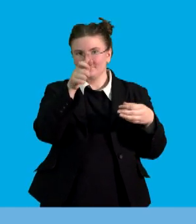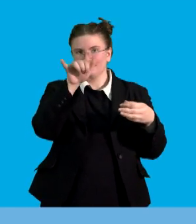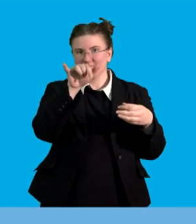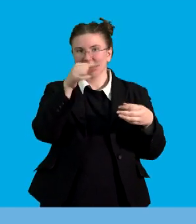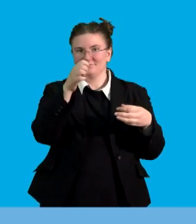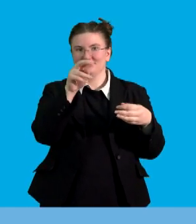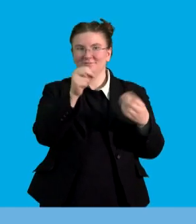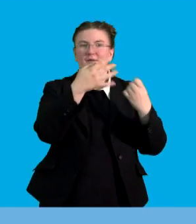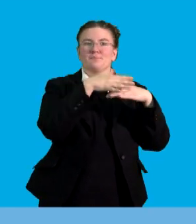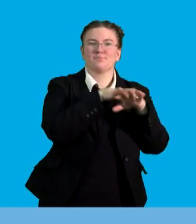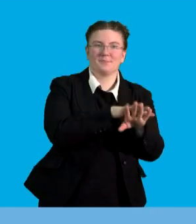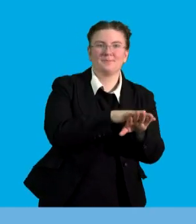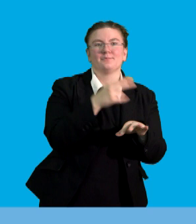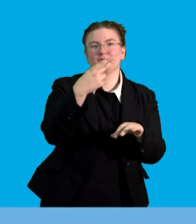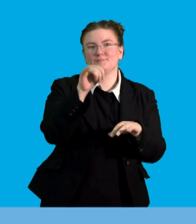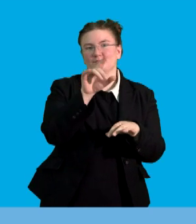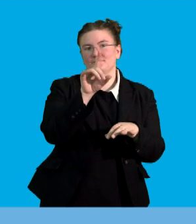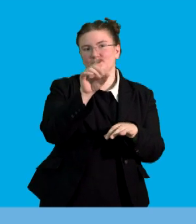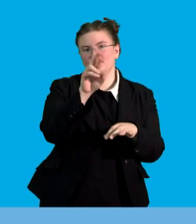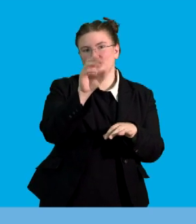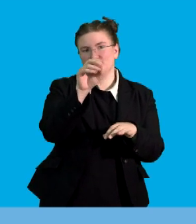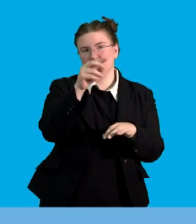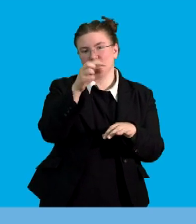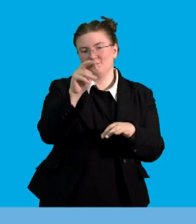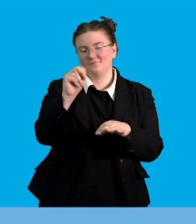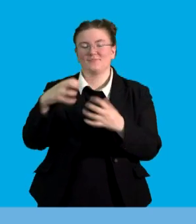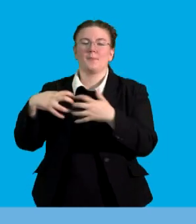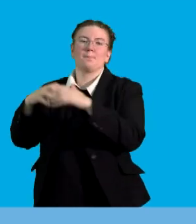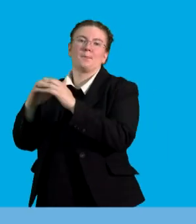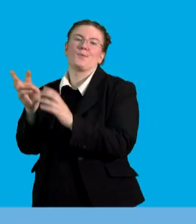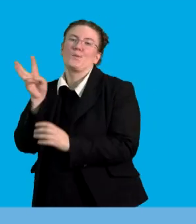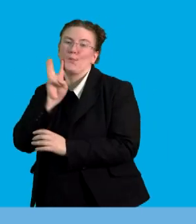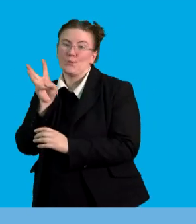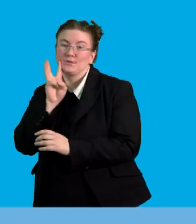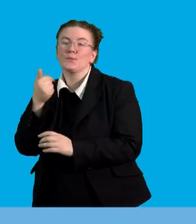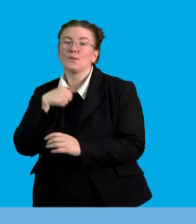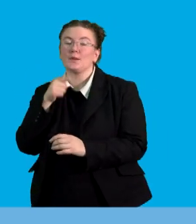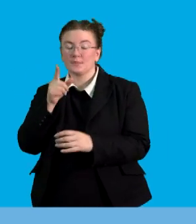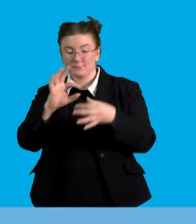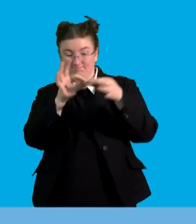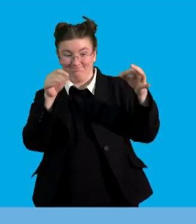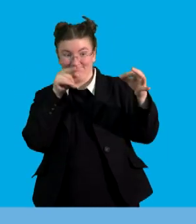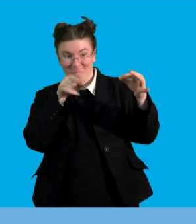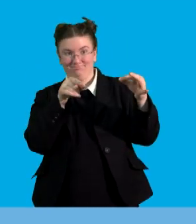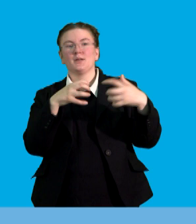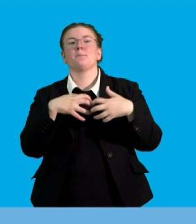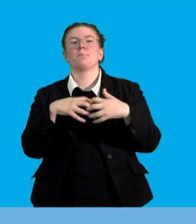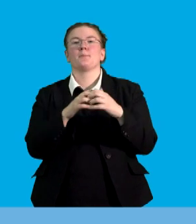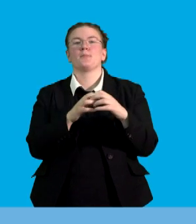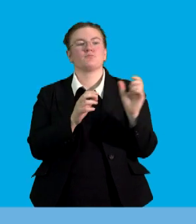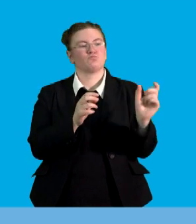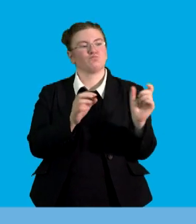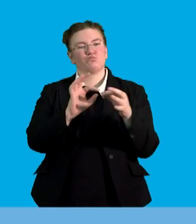need to take that description and formulate a word equation from that. So we know that this